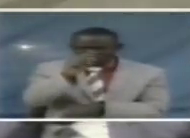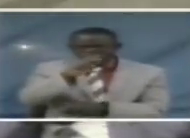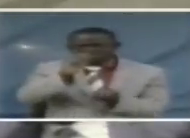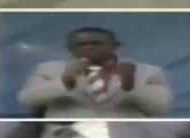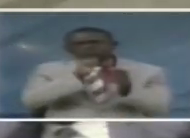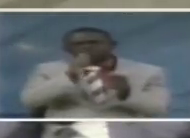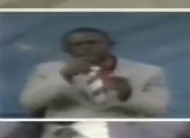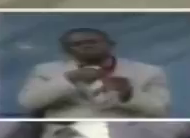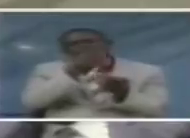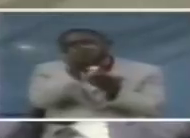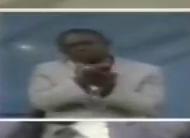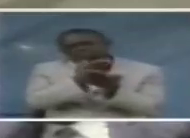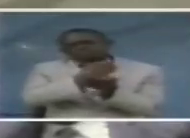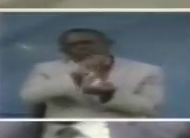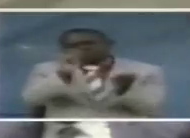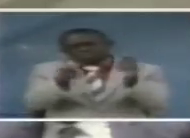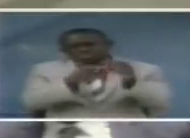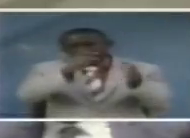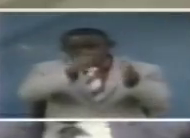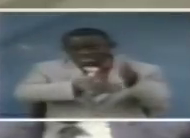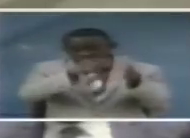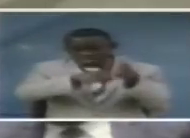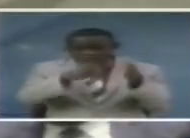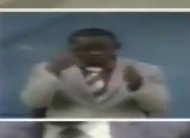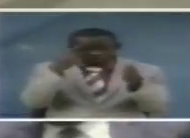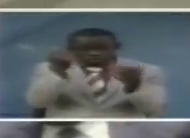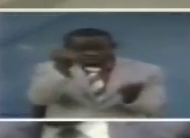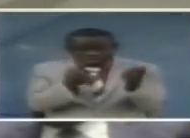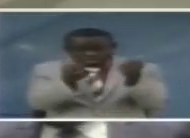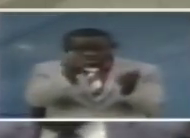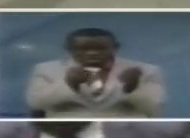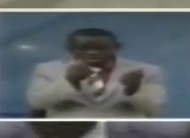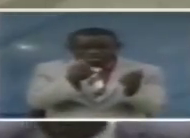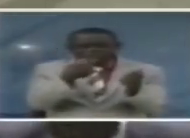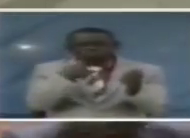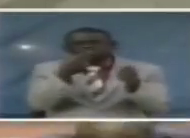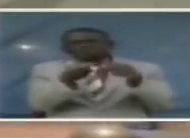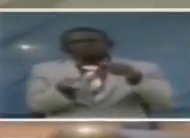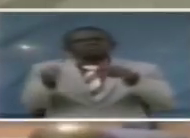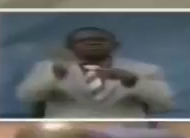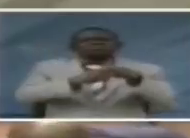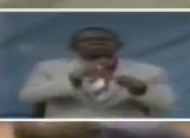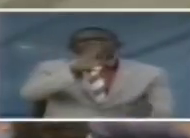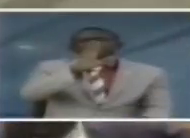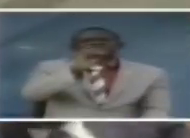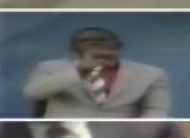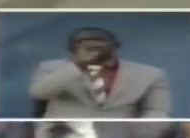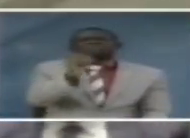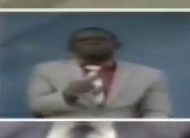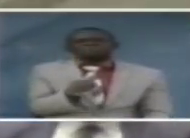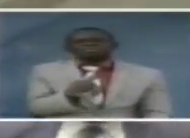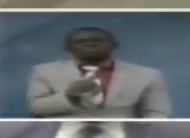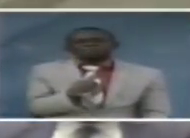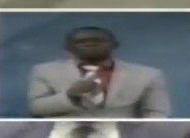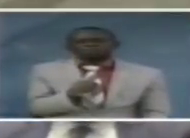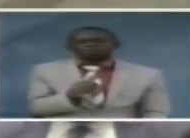2004. I therefore propose to adjust the presumptive tax rates